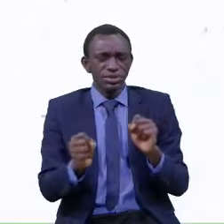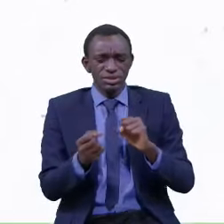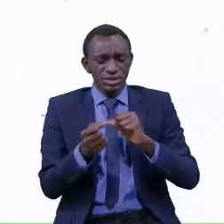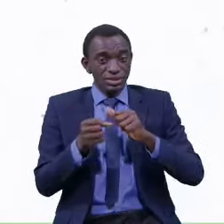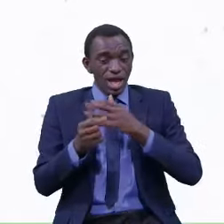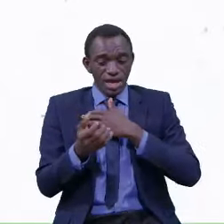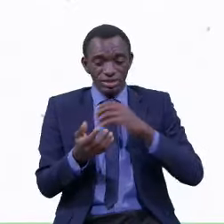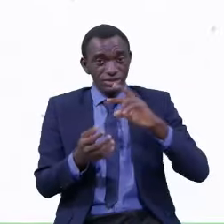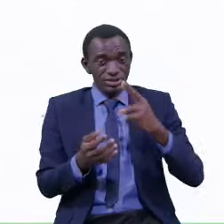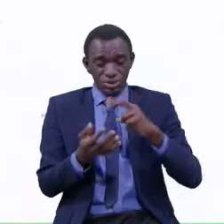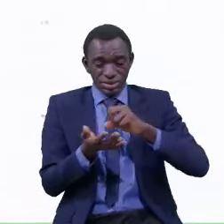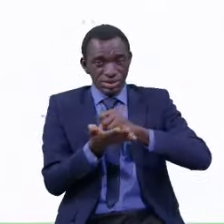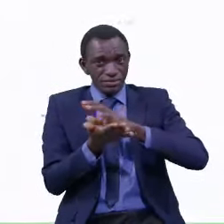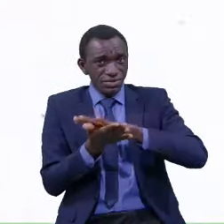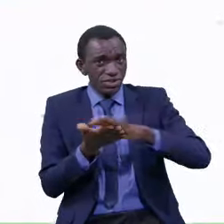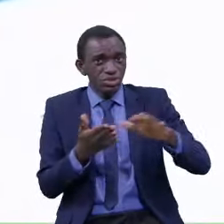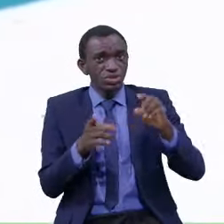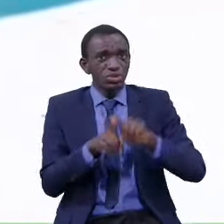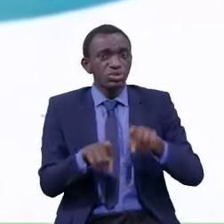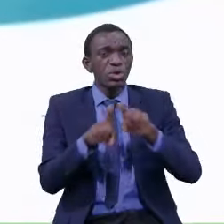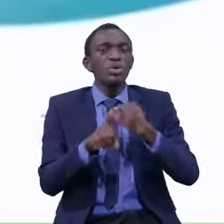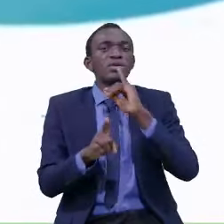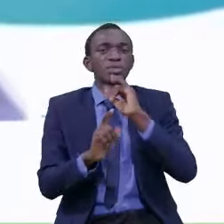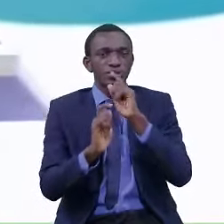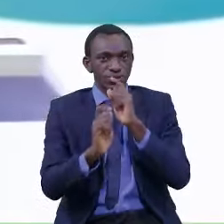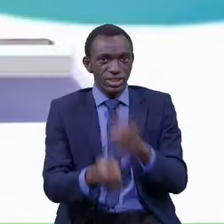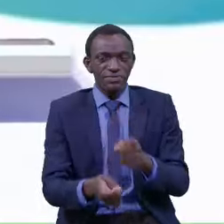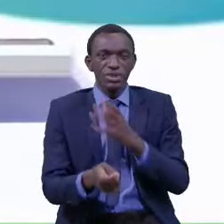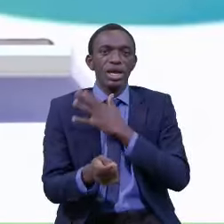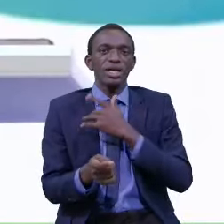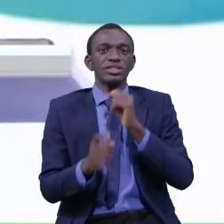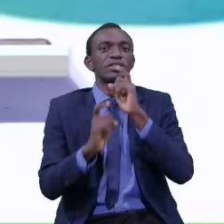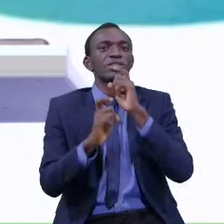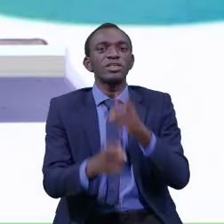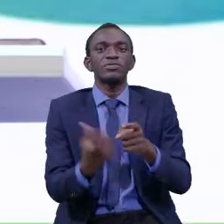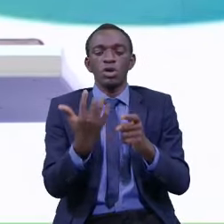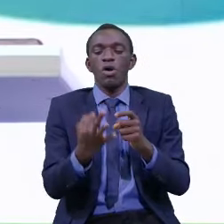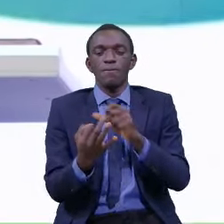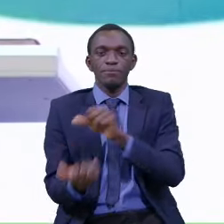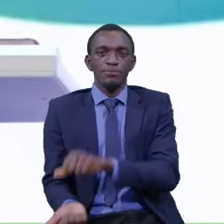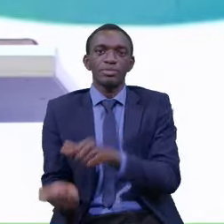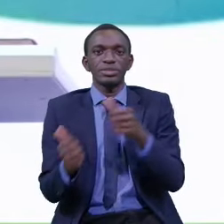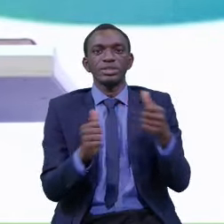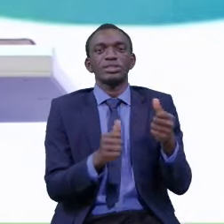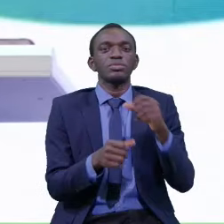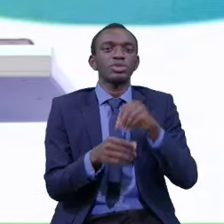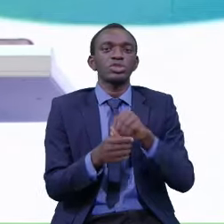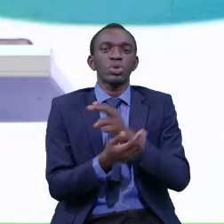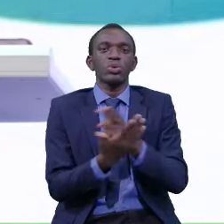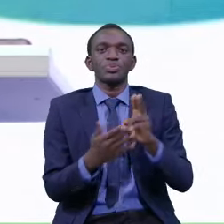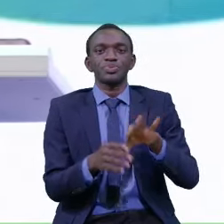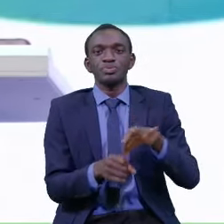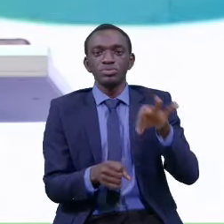the baptism in the Holy Ghost. I'm coming to 1 Corinthians